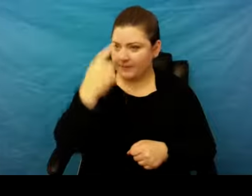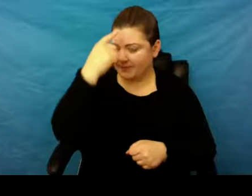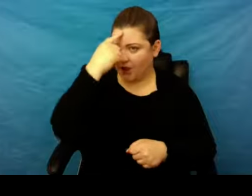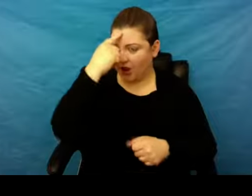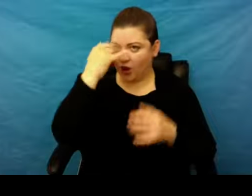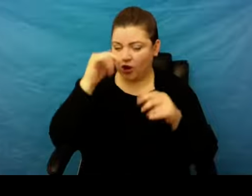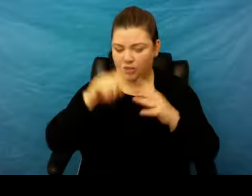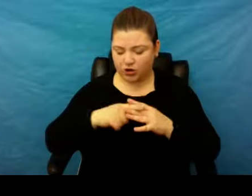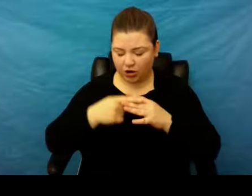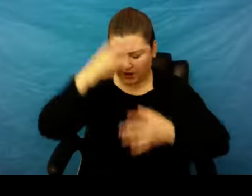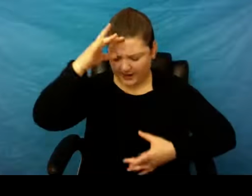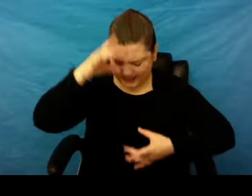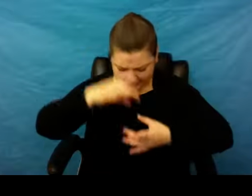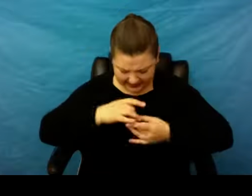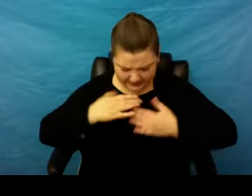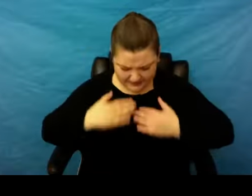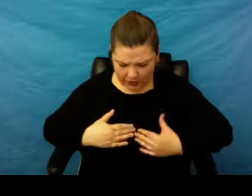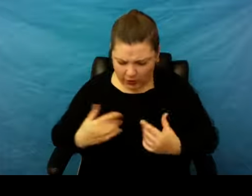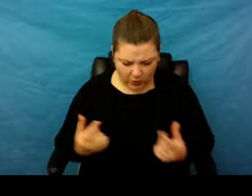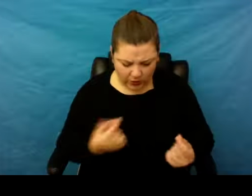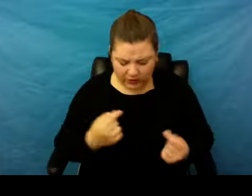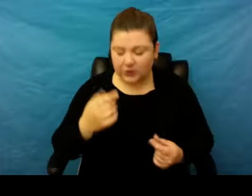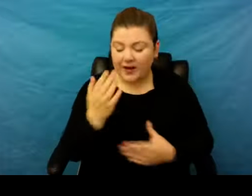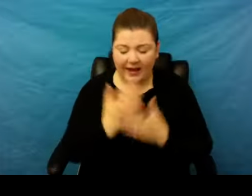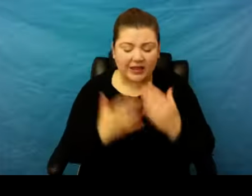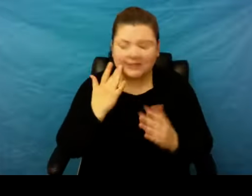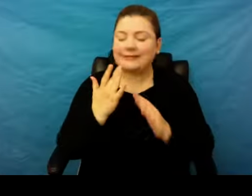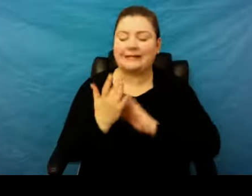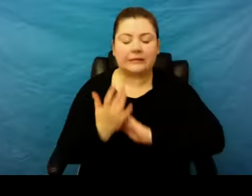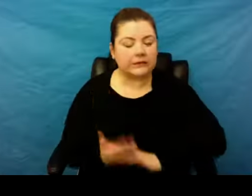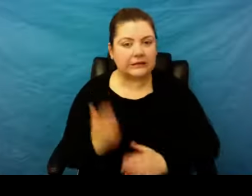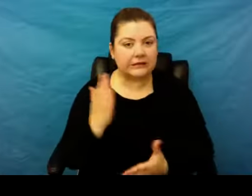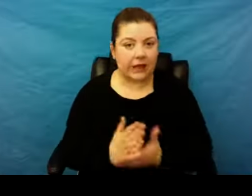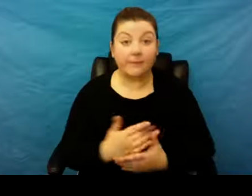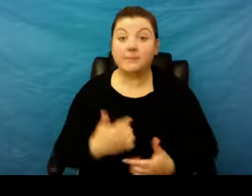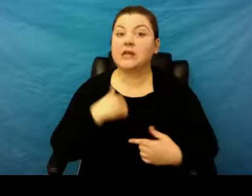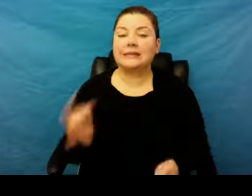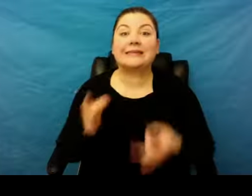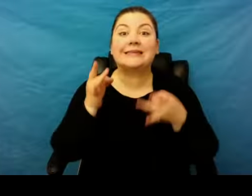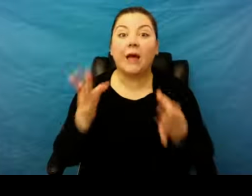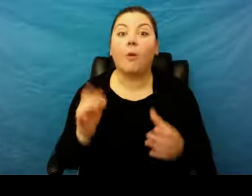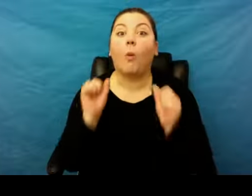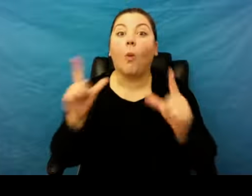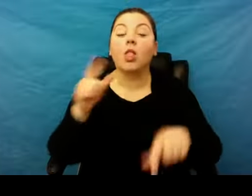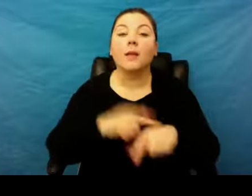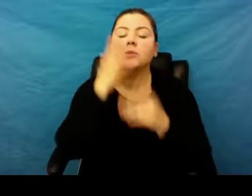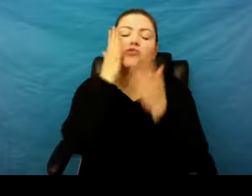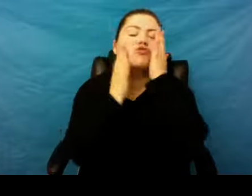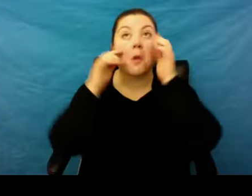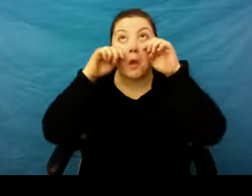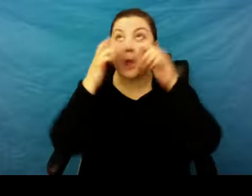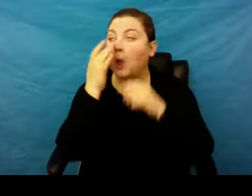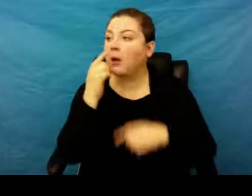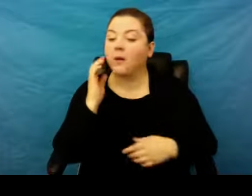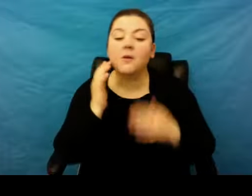hands and your face. So I'm terrible at this. I touch my face all the time, literally all the time. You don't